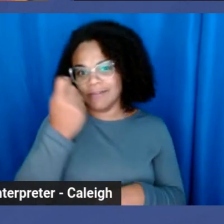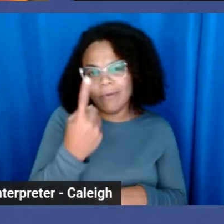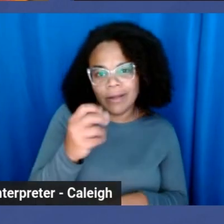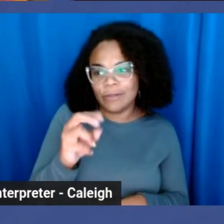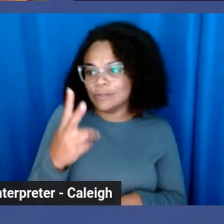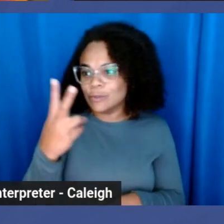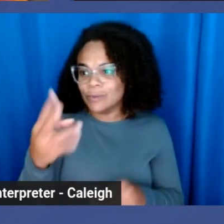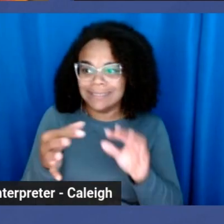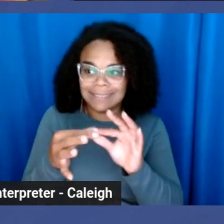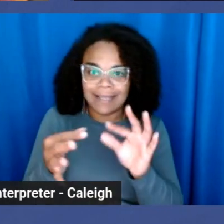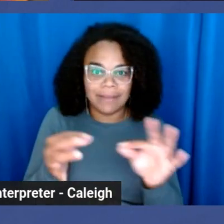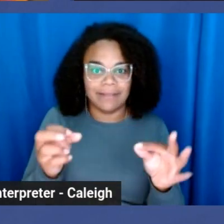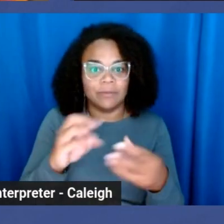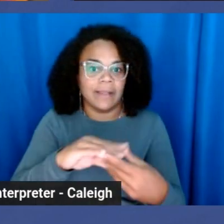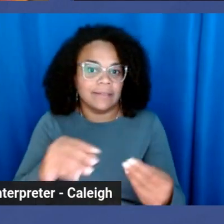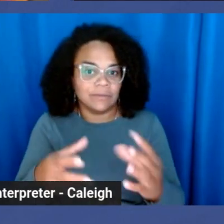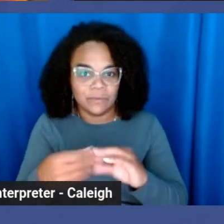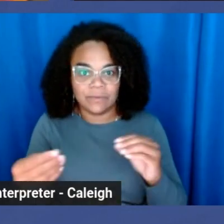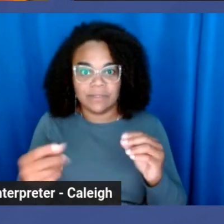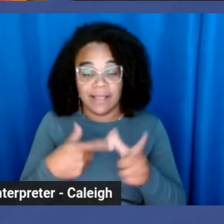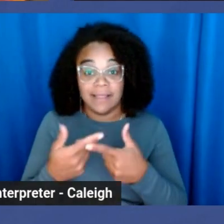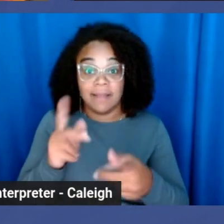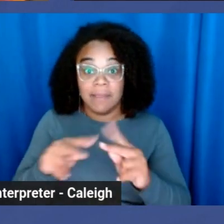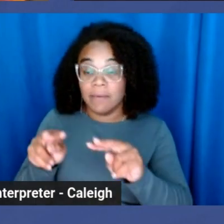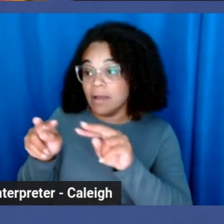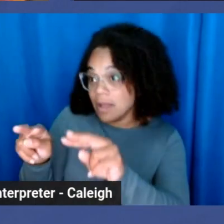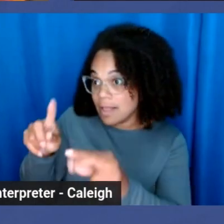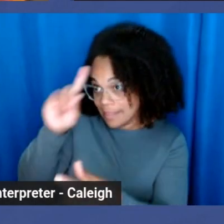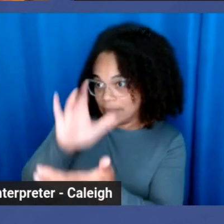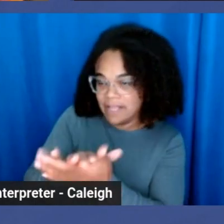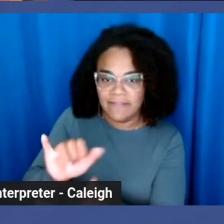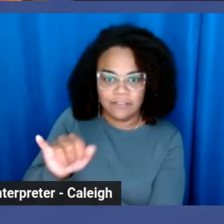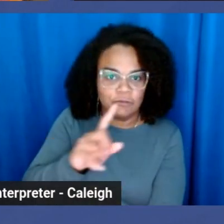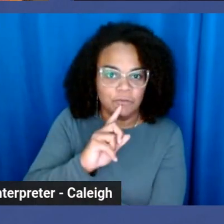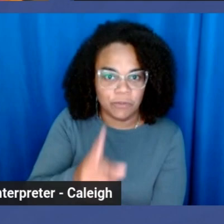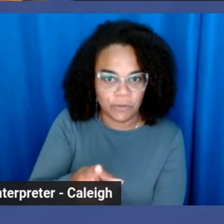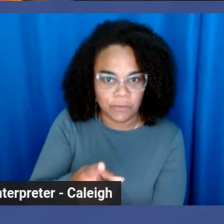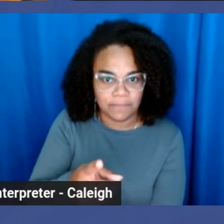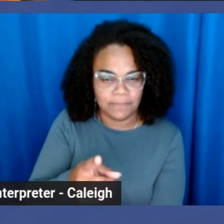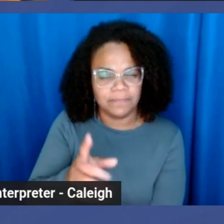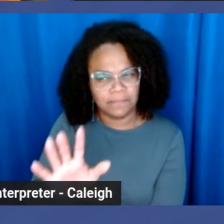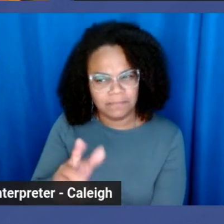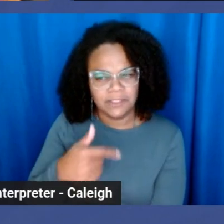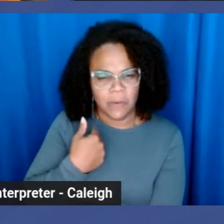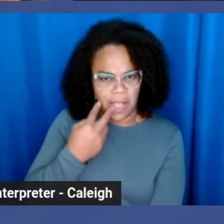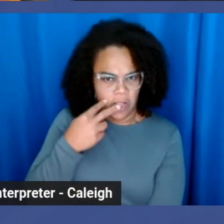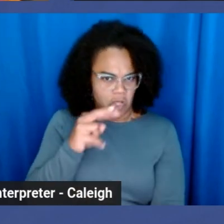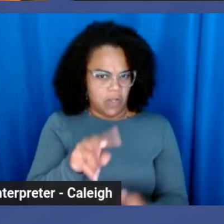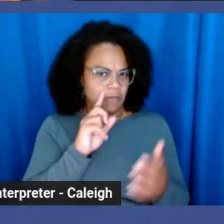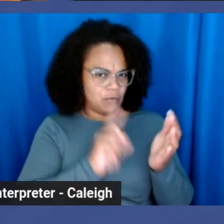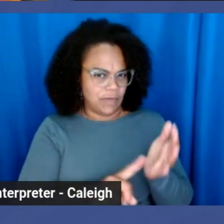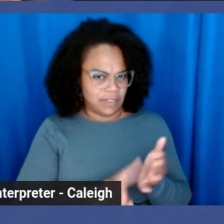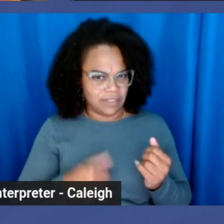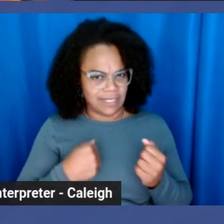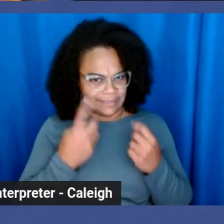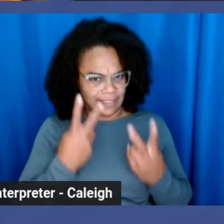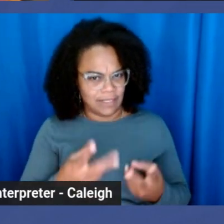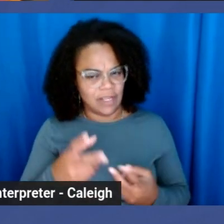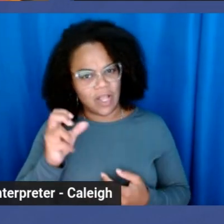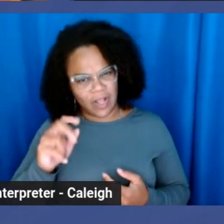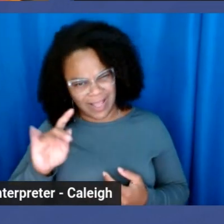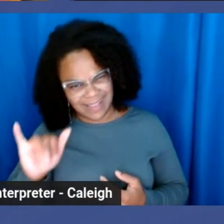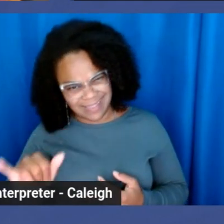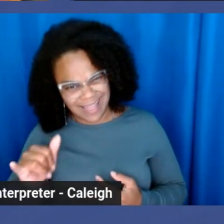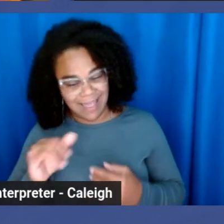anecdotes, and then that's taken as truth. So a lot of what I do is look at the research and say, like, okay, that's anecdotal. That was one